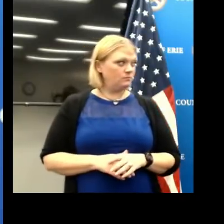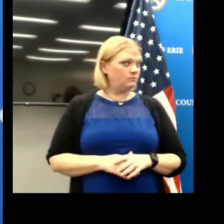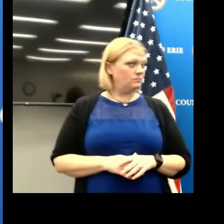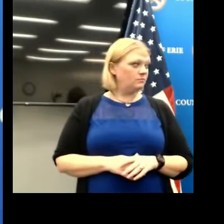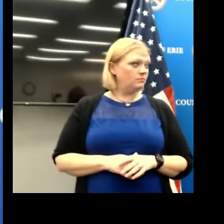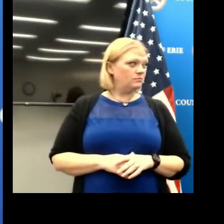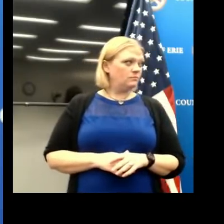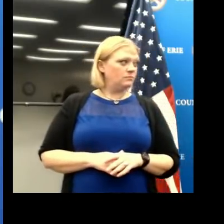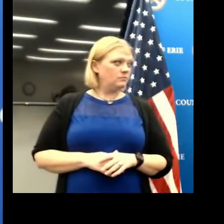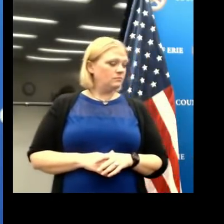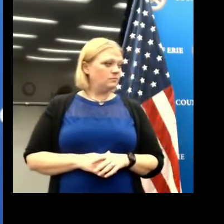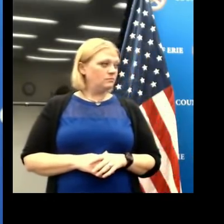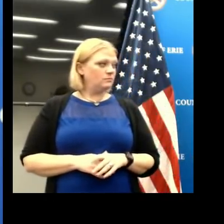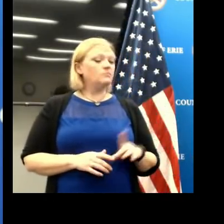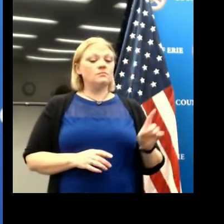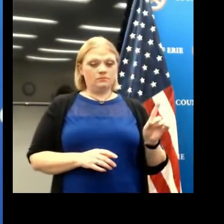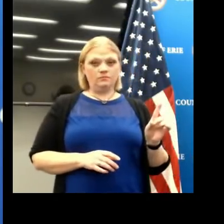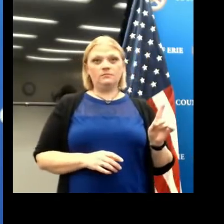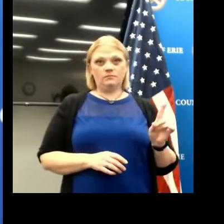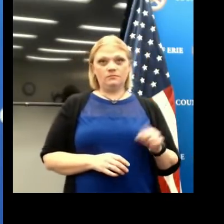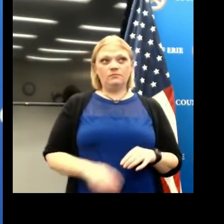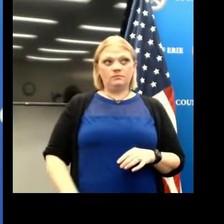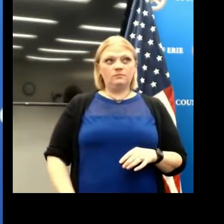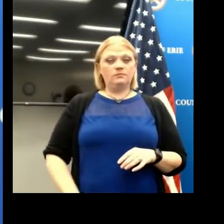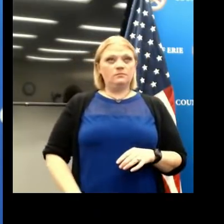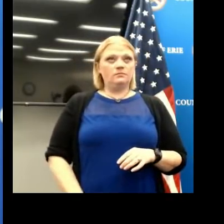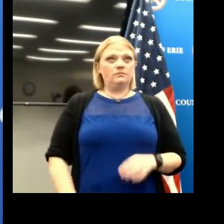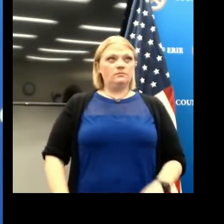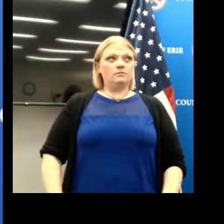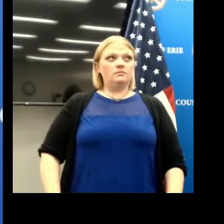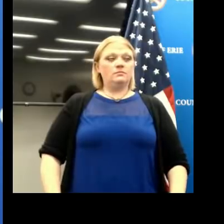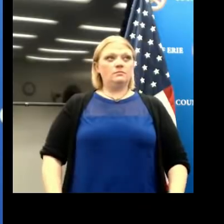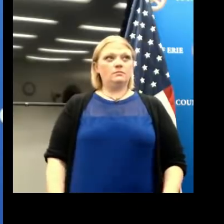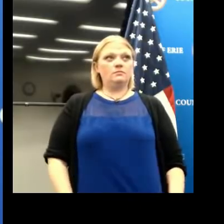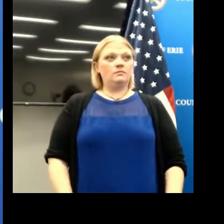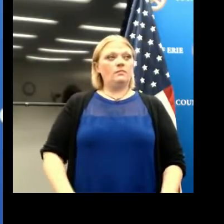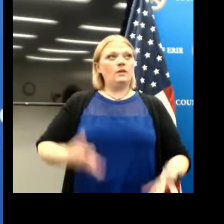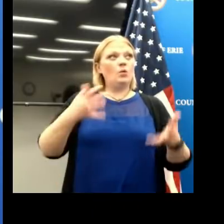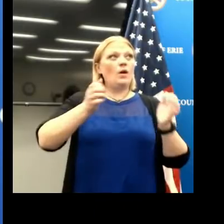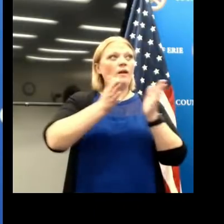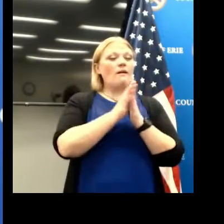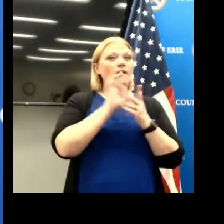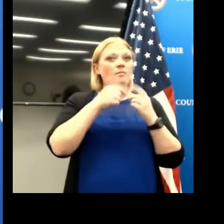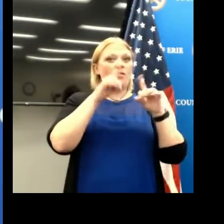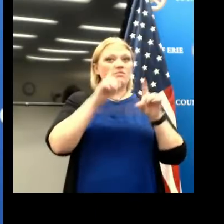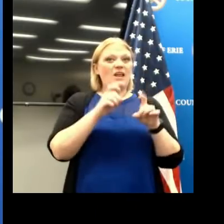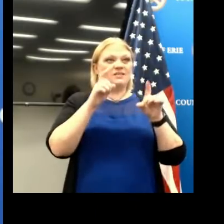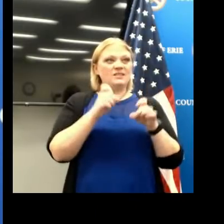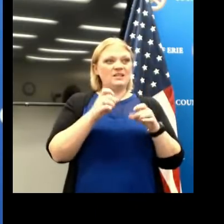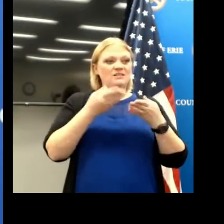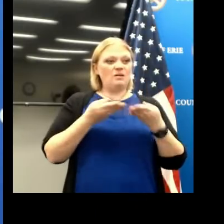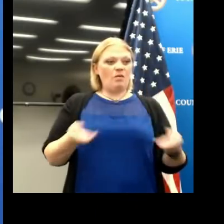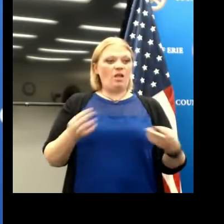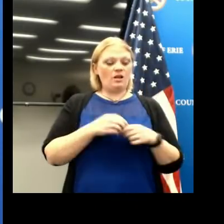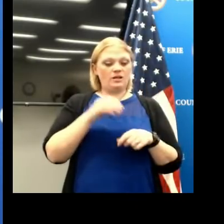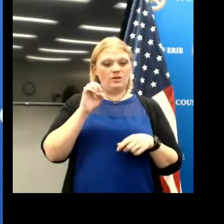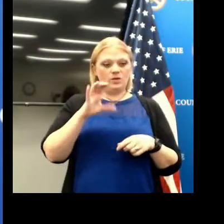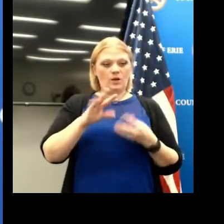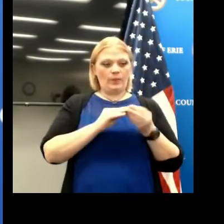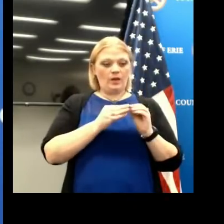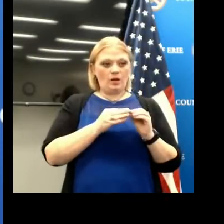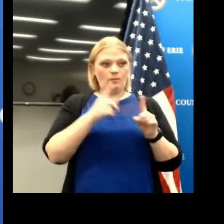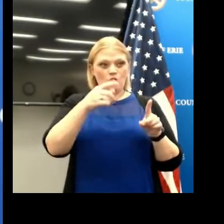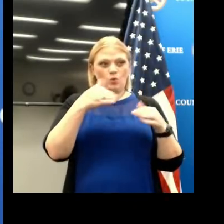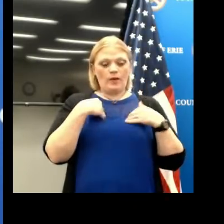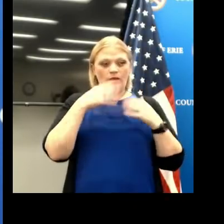Just make sure your phone's on. Hi, Mark, can you hear me? Yeah, I can hear you. Okay, I wanted to ask you about the testing supplies in Erie County. The number that you had up on